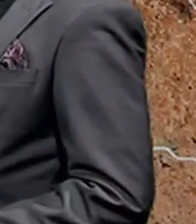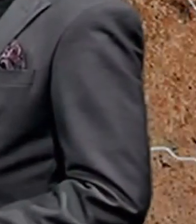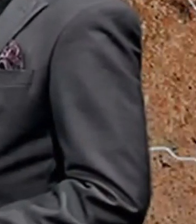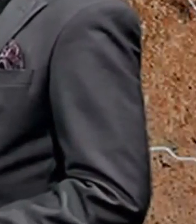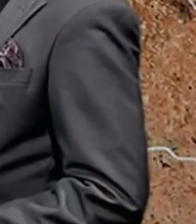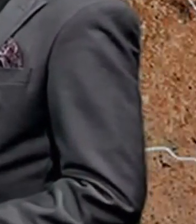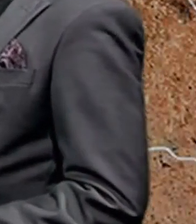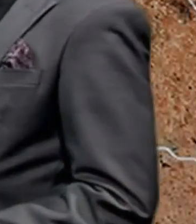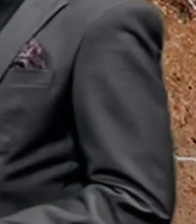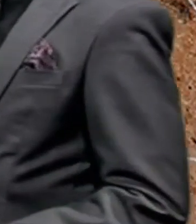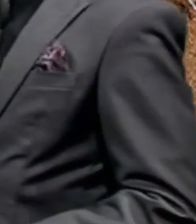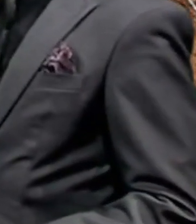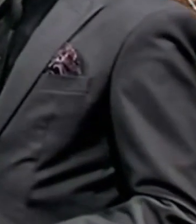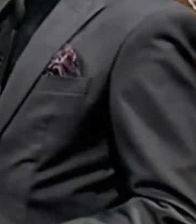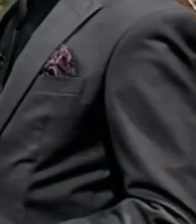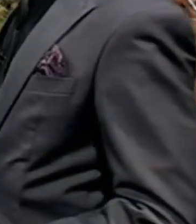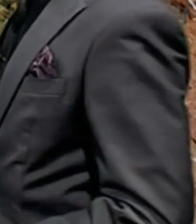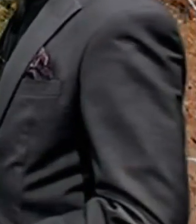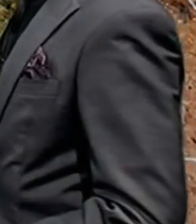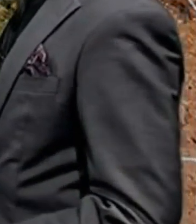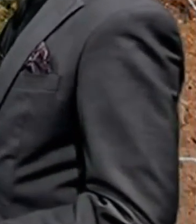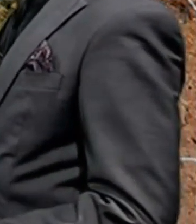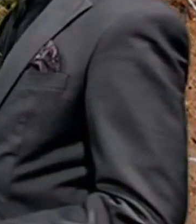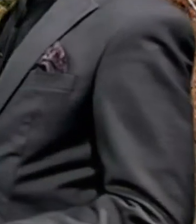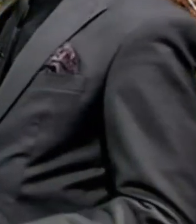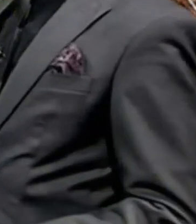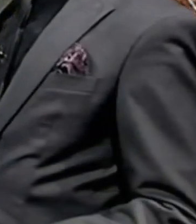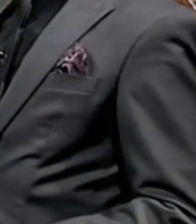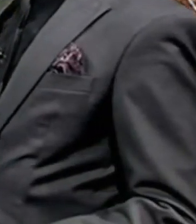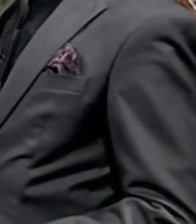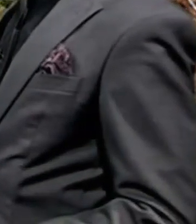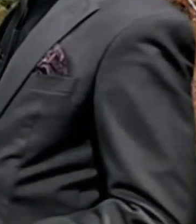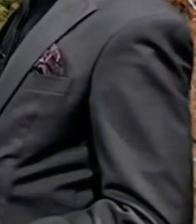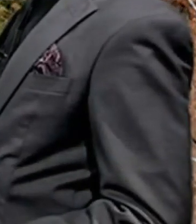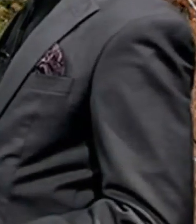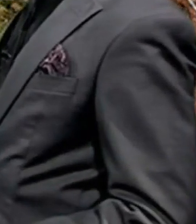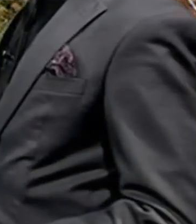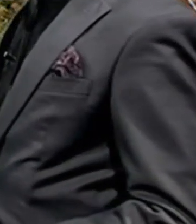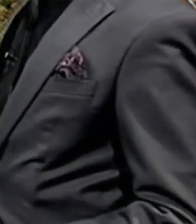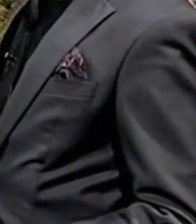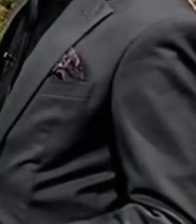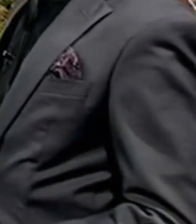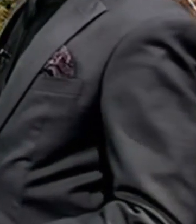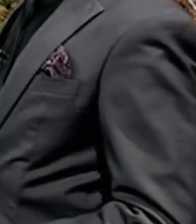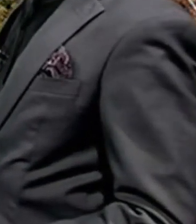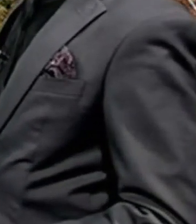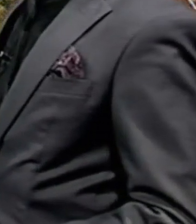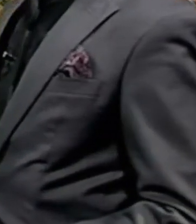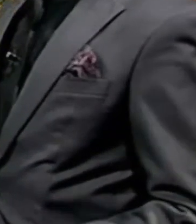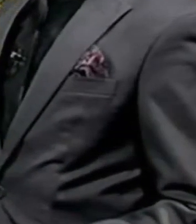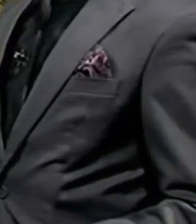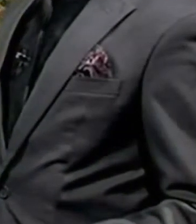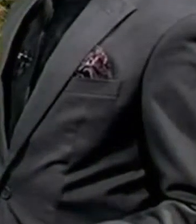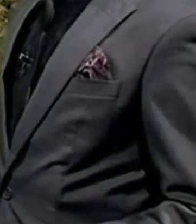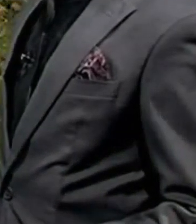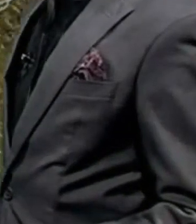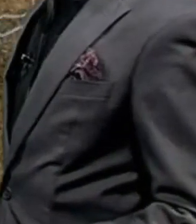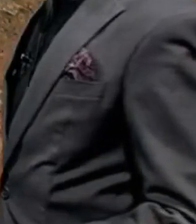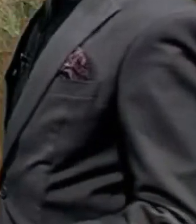tša ditemperature tša rena re le tšona go ka kwagola Johannesburg go bontšha go tla ba go ruthetše ga magareng ka mono go la Pretoria ke tše 30